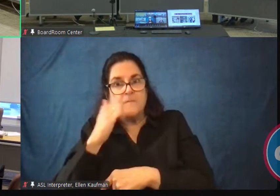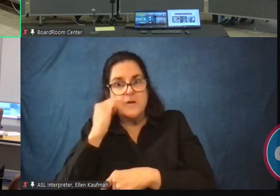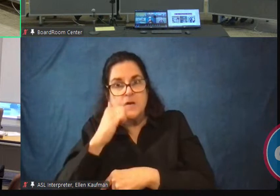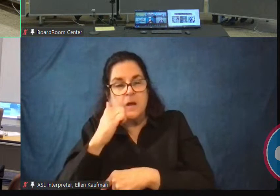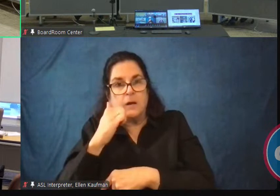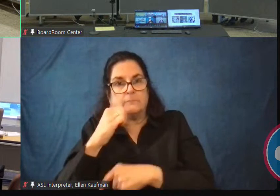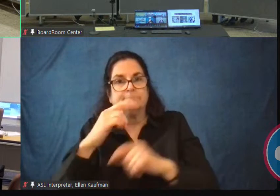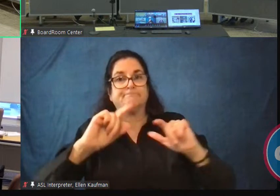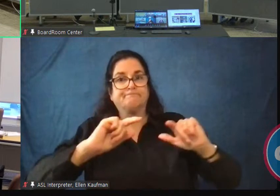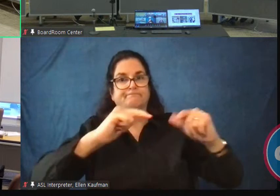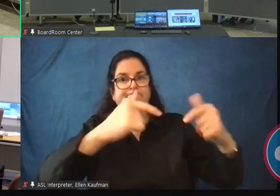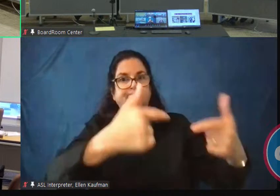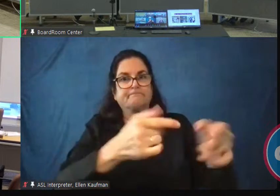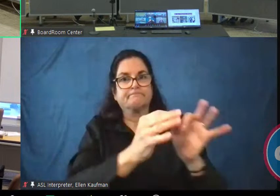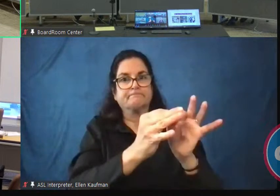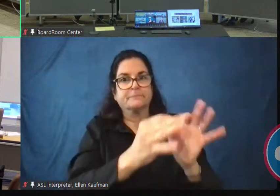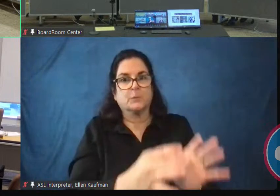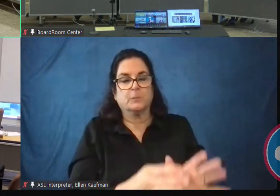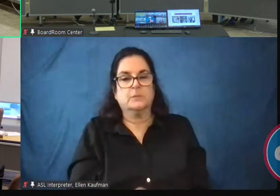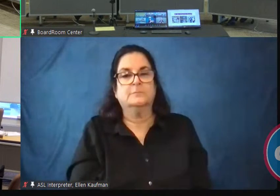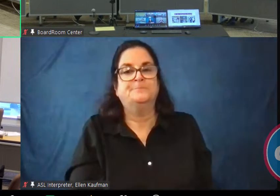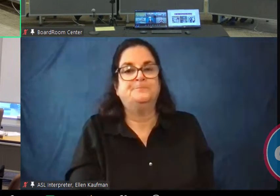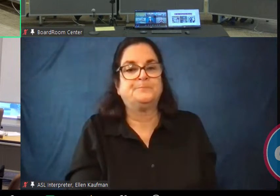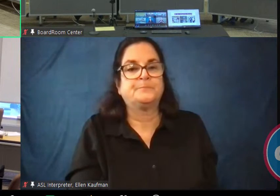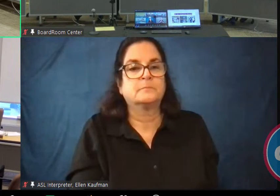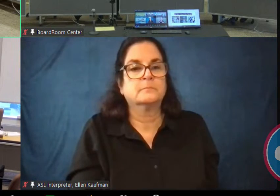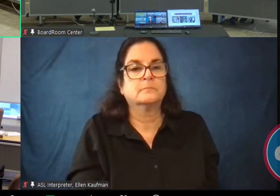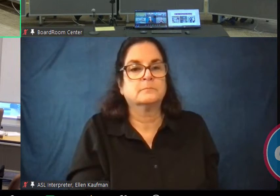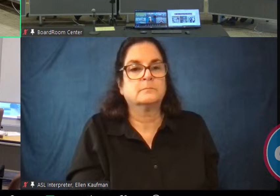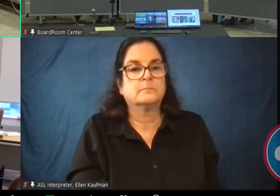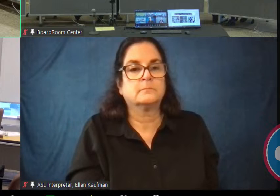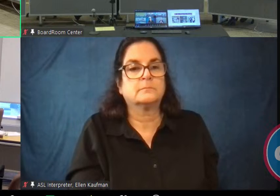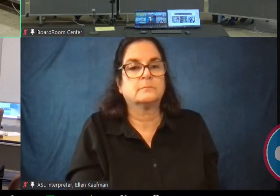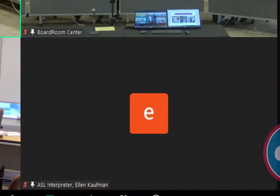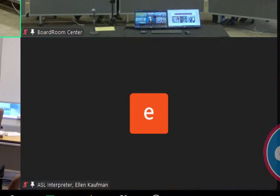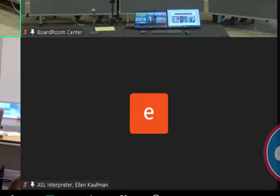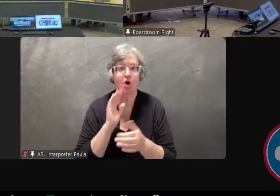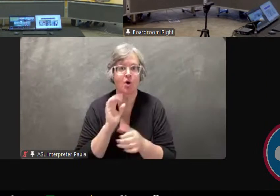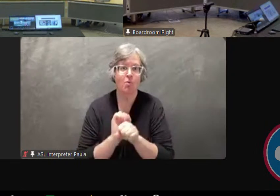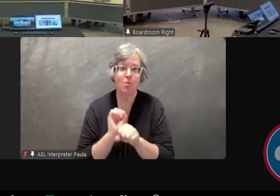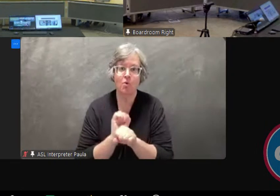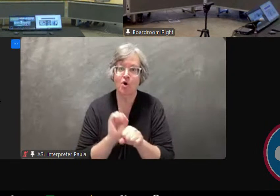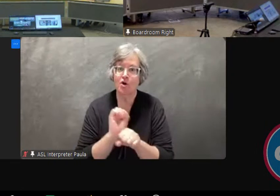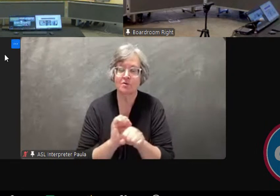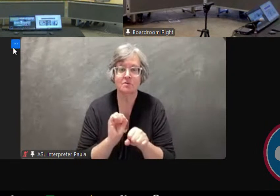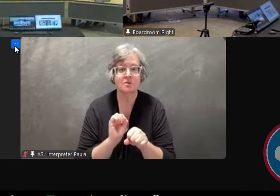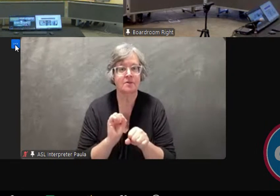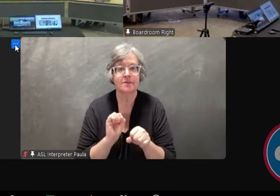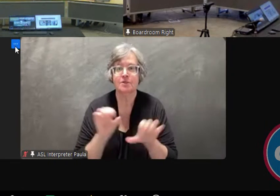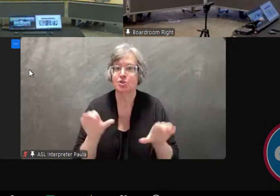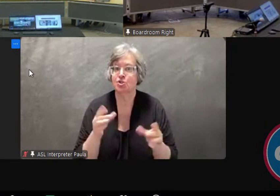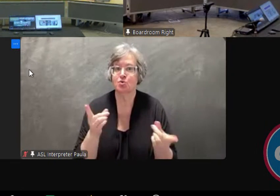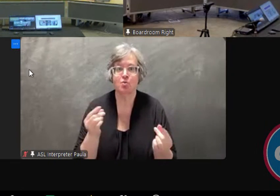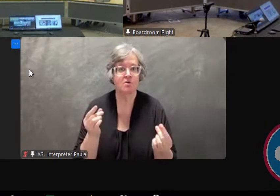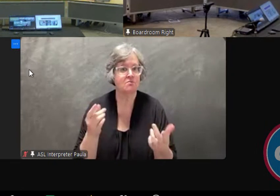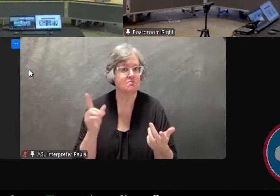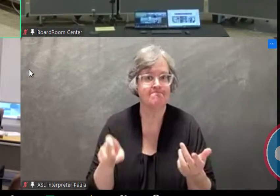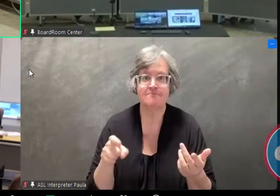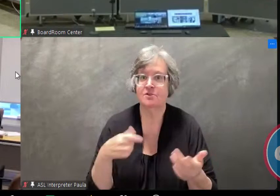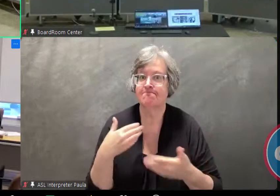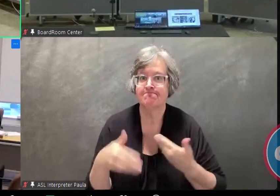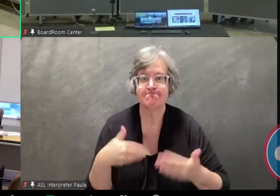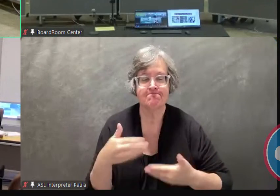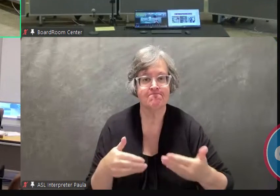I will continue to work diligently to support that. I will continue to work diligently to take whatever additional steps we think makes sense to